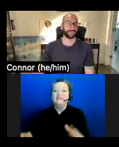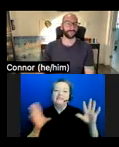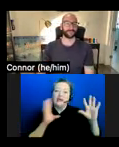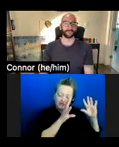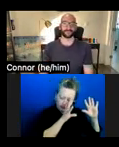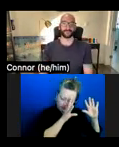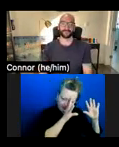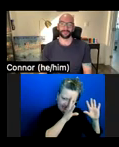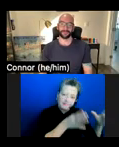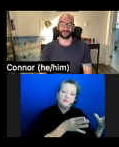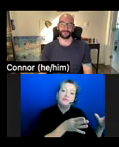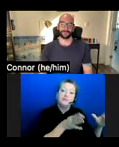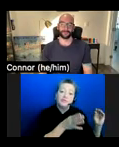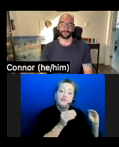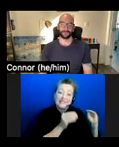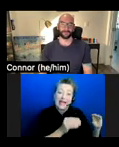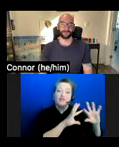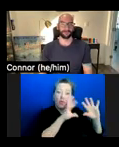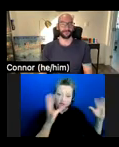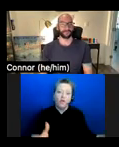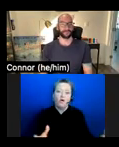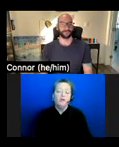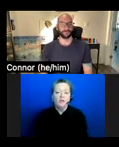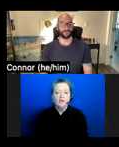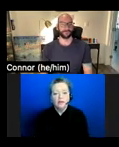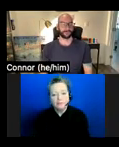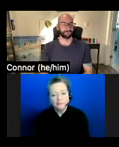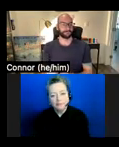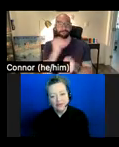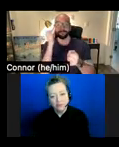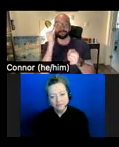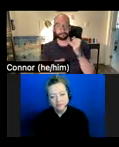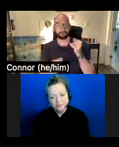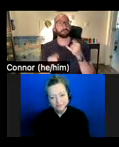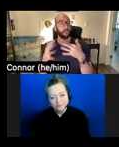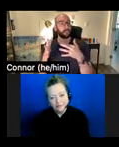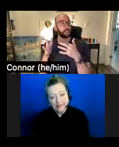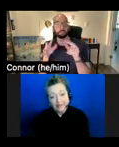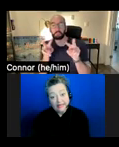for a profit. Those funds and that membership goes to Slack, the overall platform.